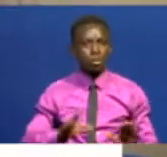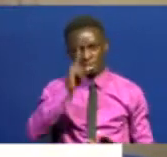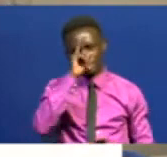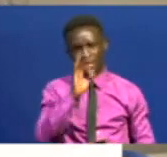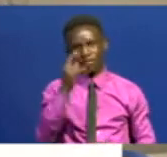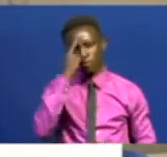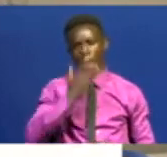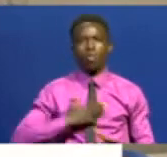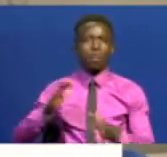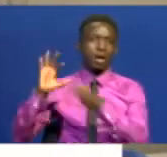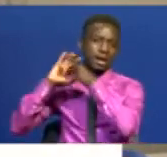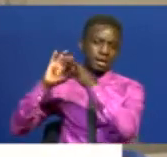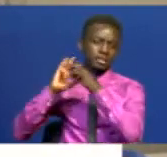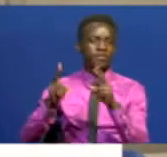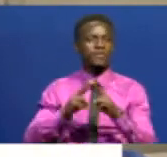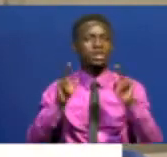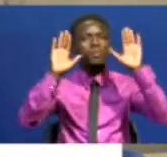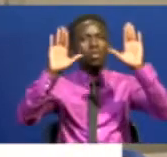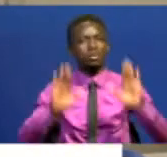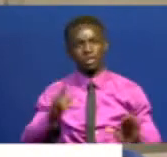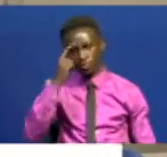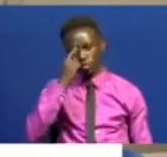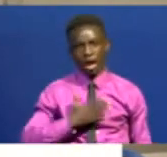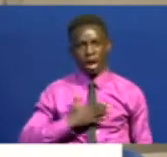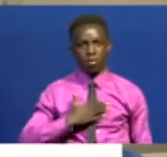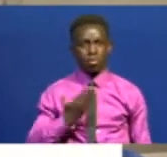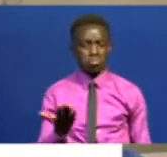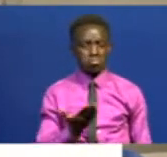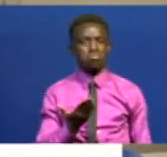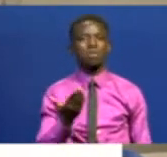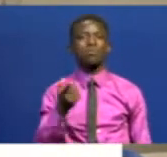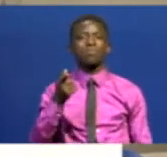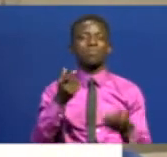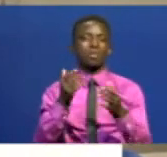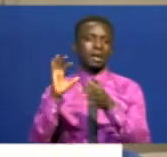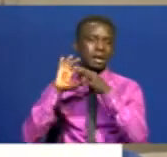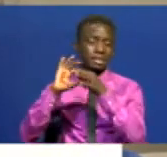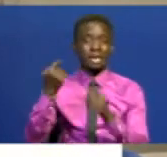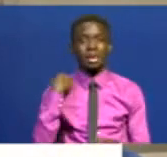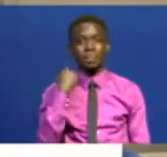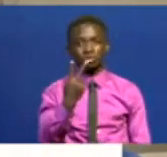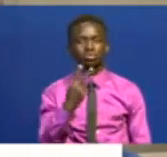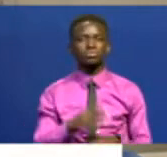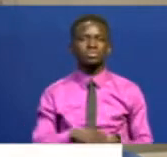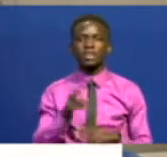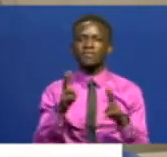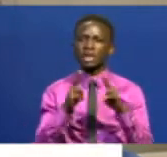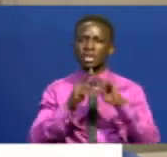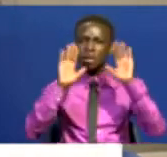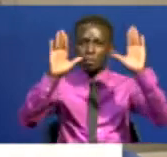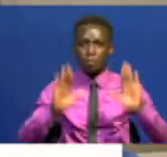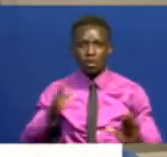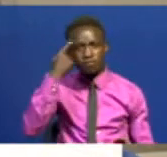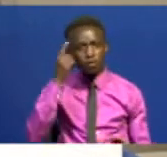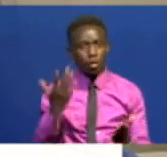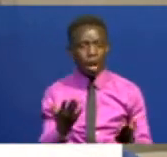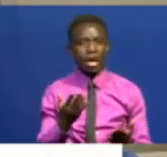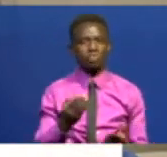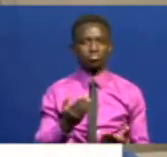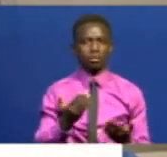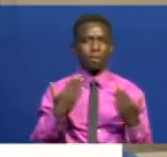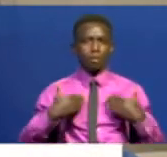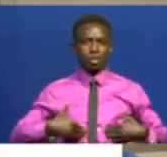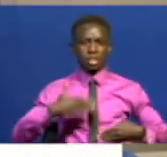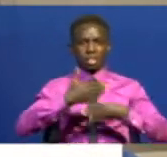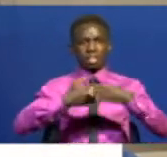very important for our culture. And number two, they're also very important for nutrition